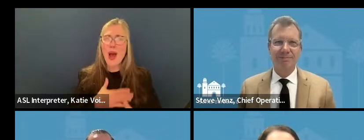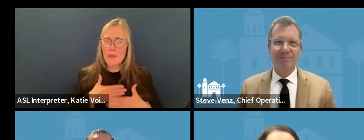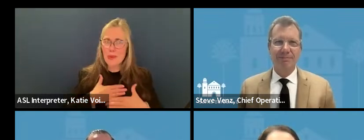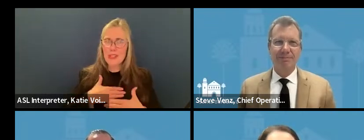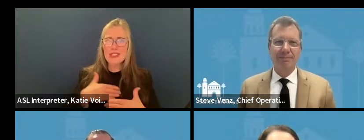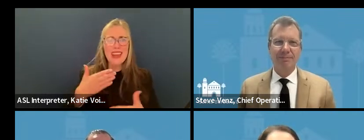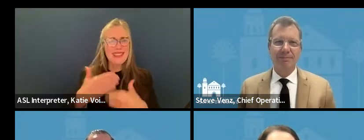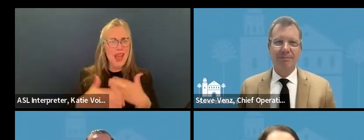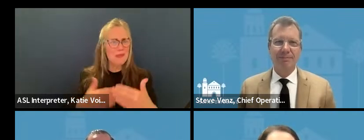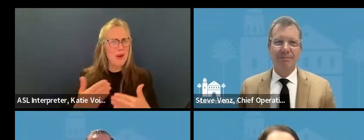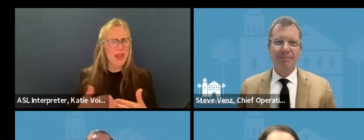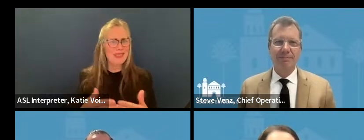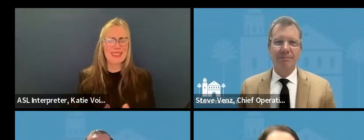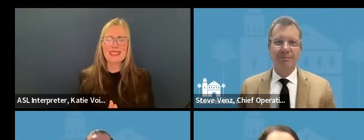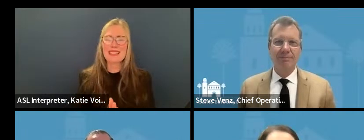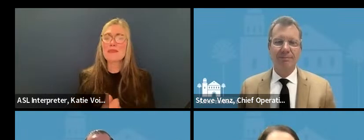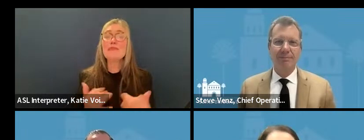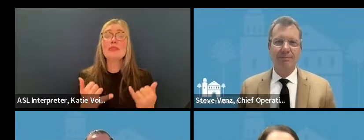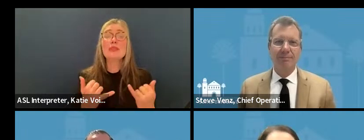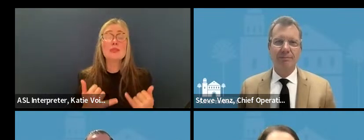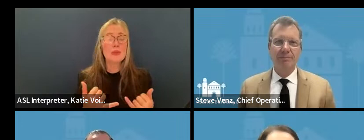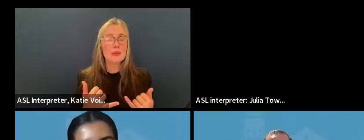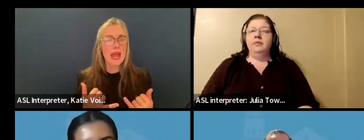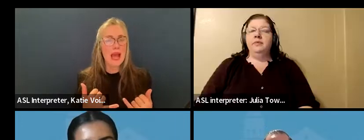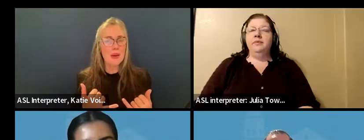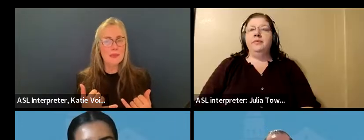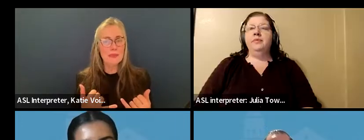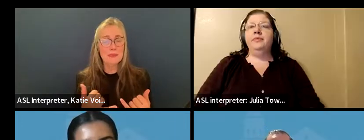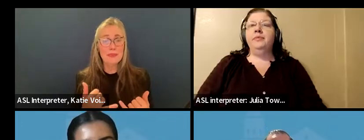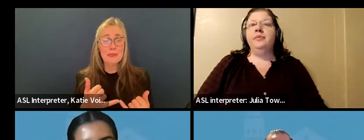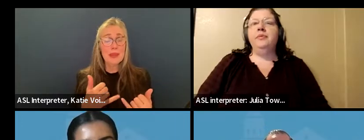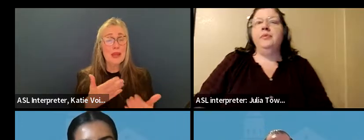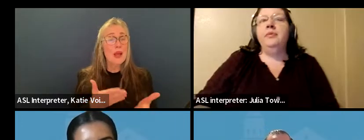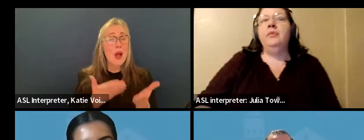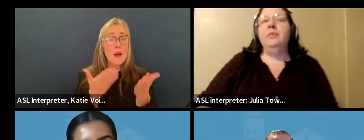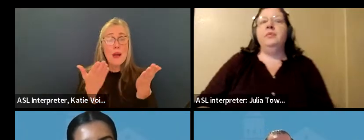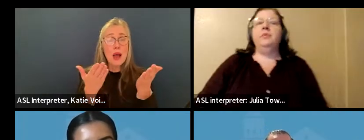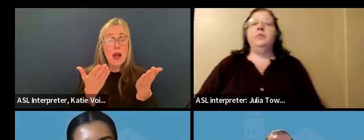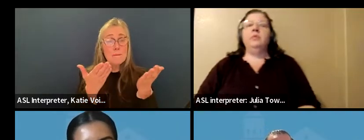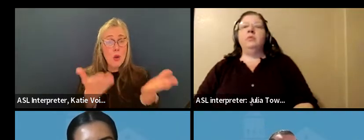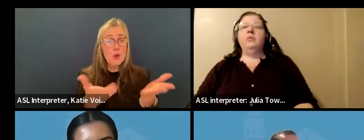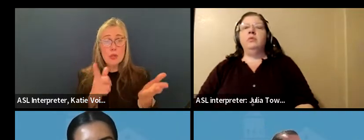well. So with that, I want to entertain a motion to approve this item.